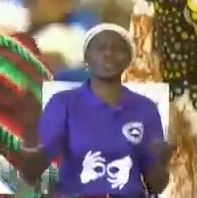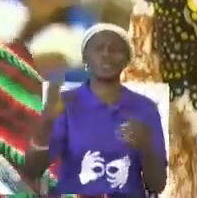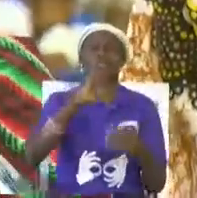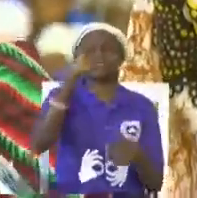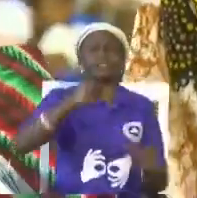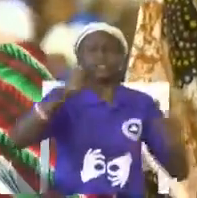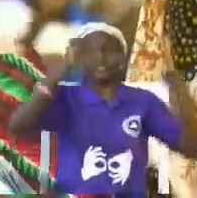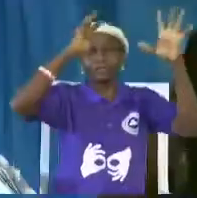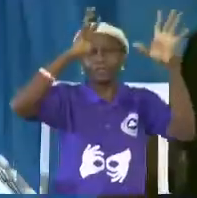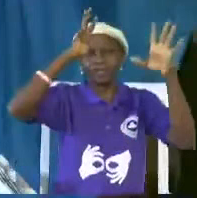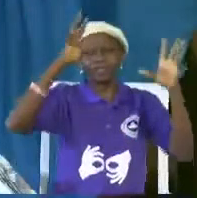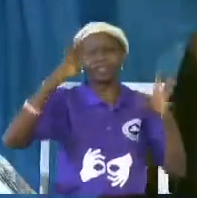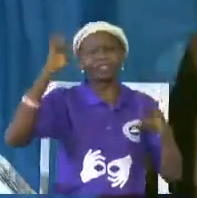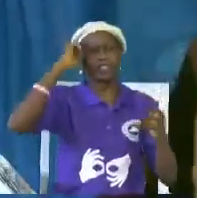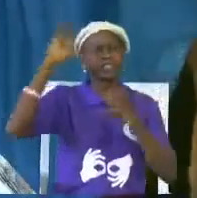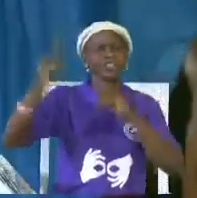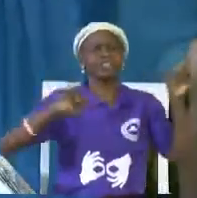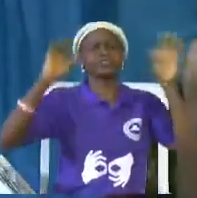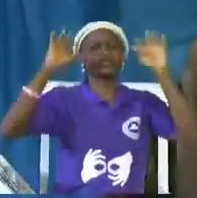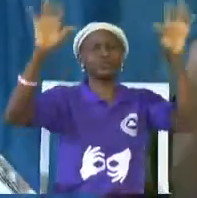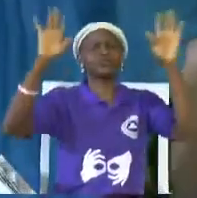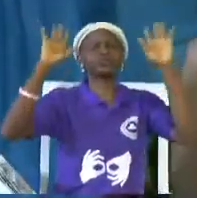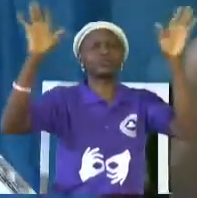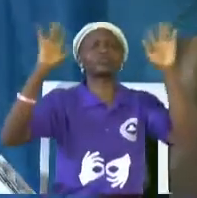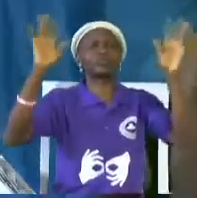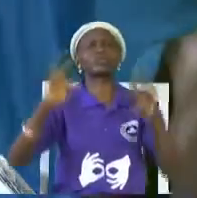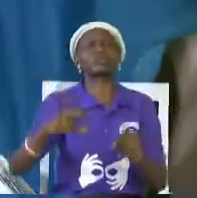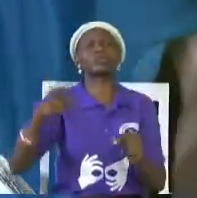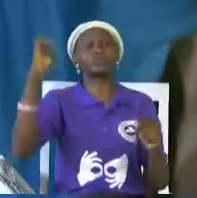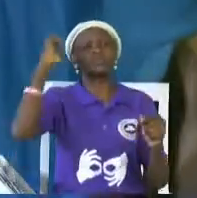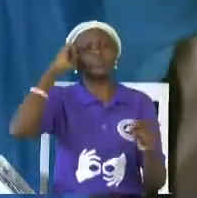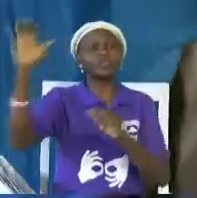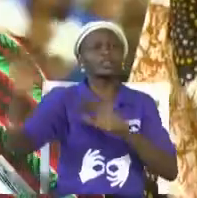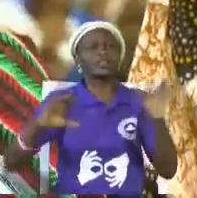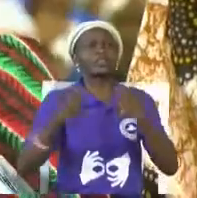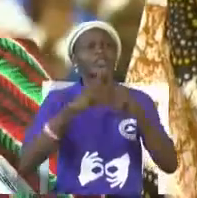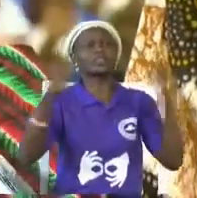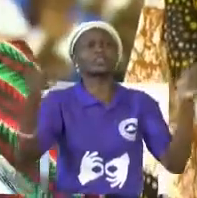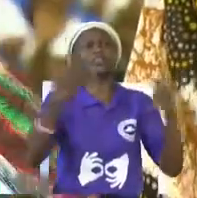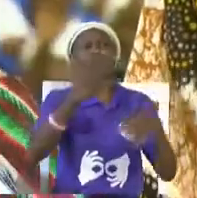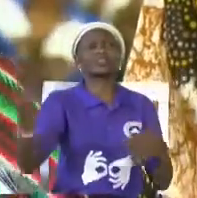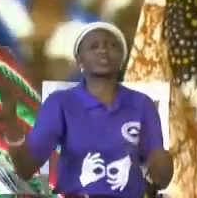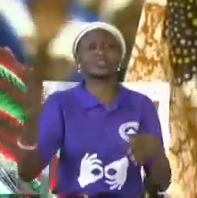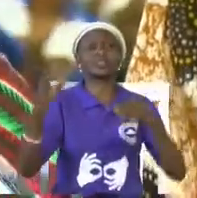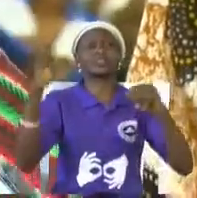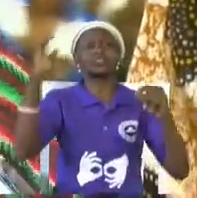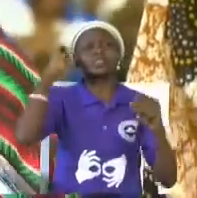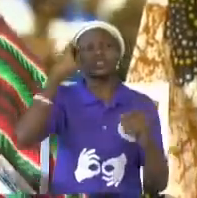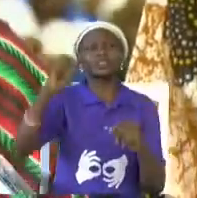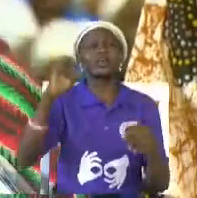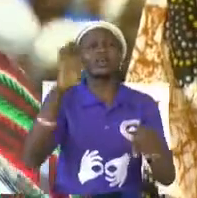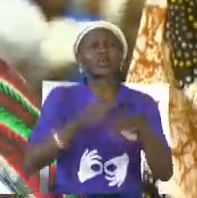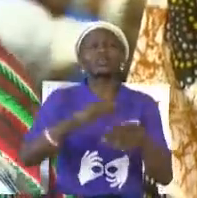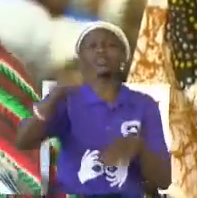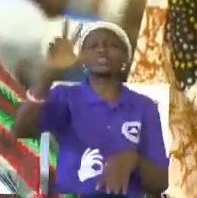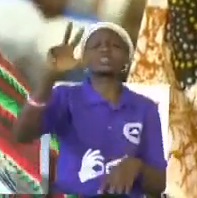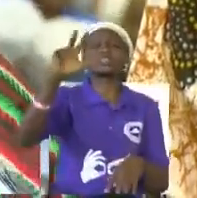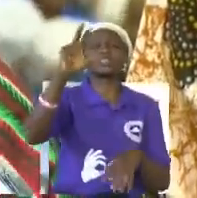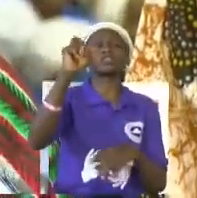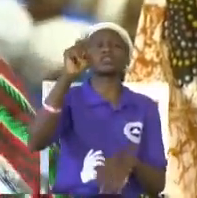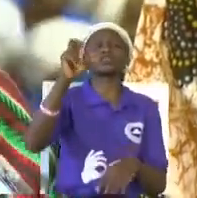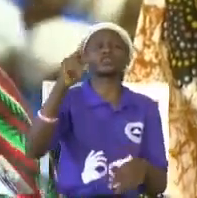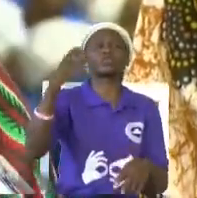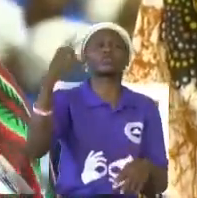Anajotonajiso, Otomagboyo, Isomasiere, Abubari, on the 12th